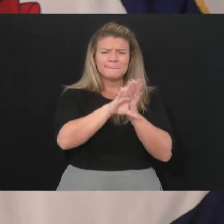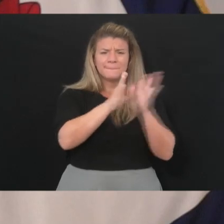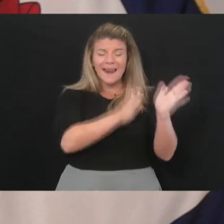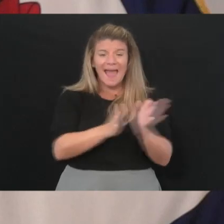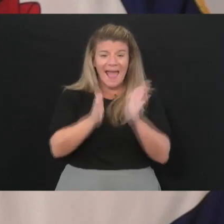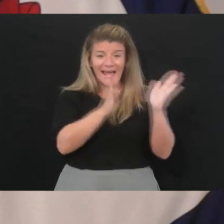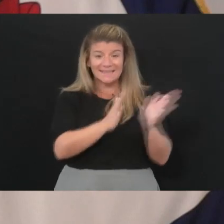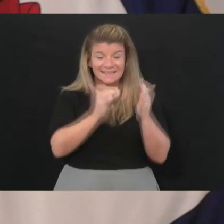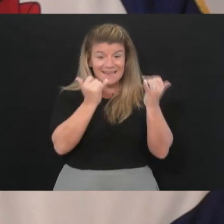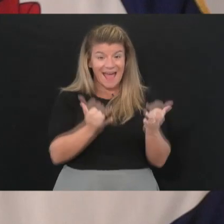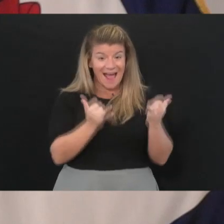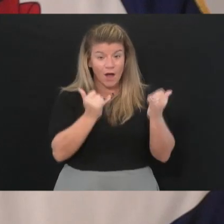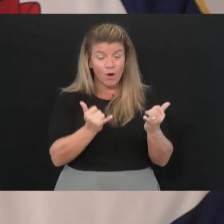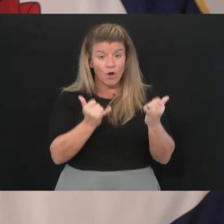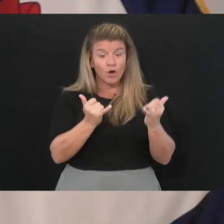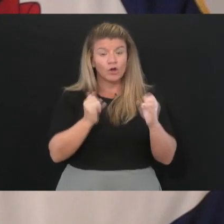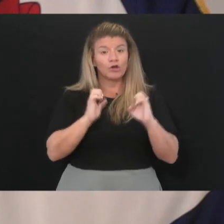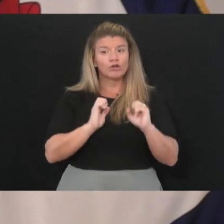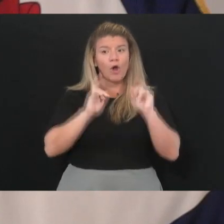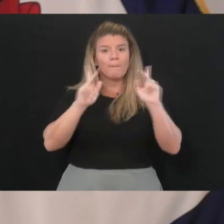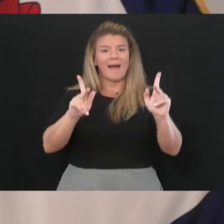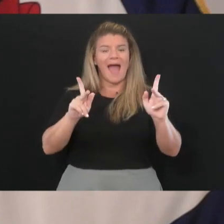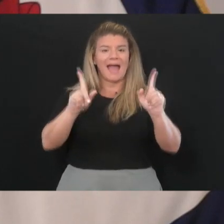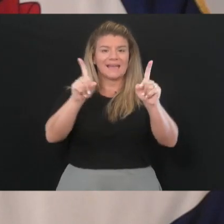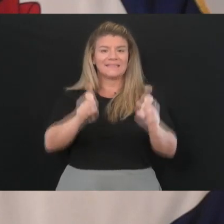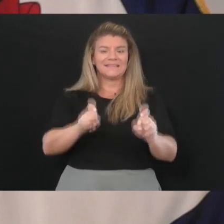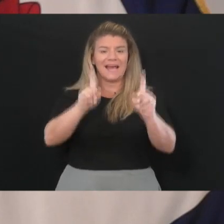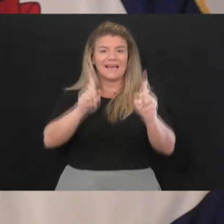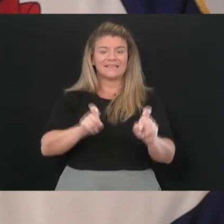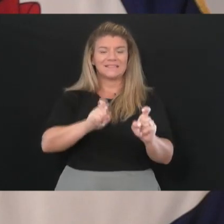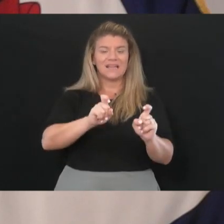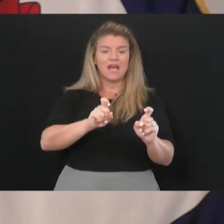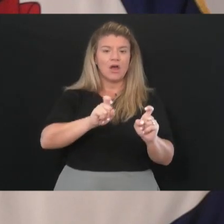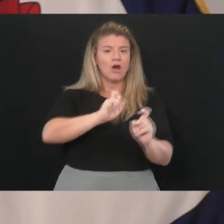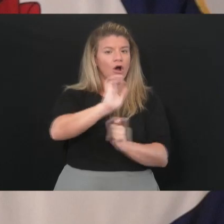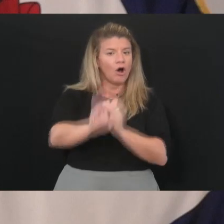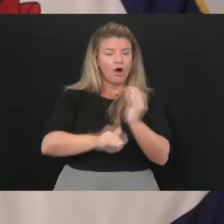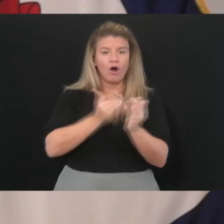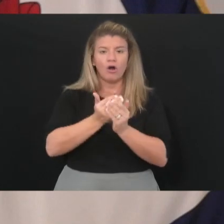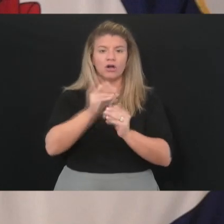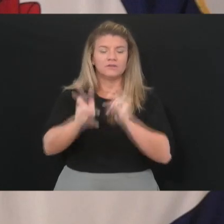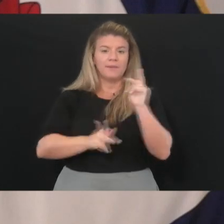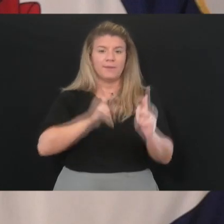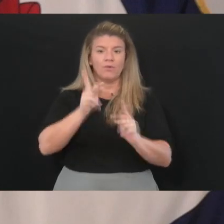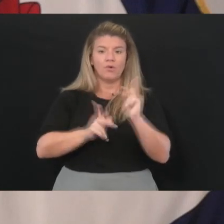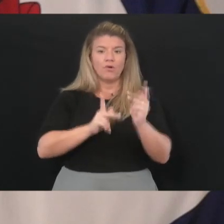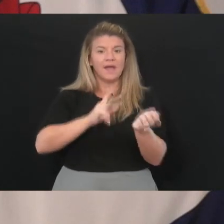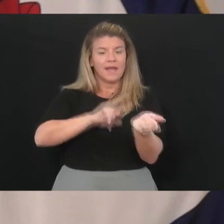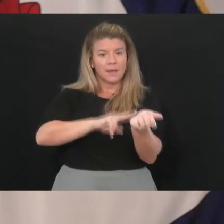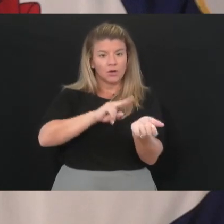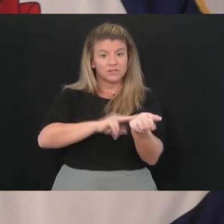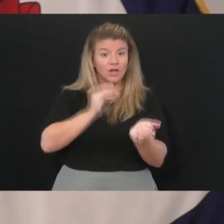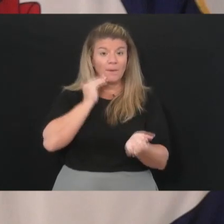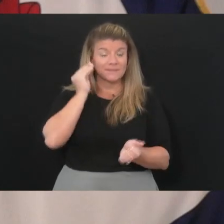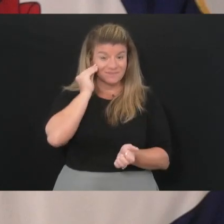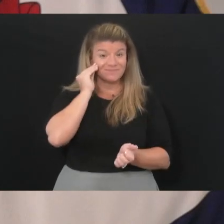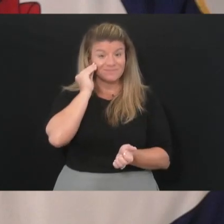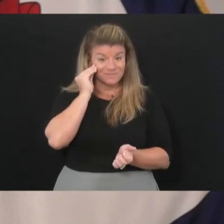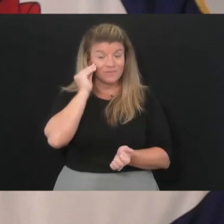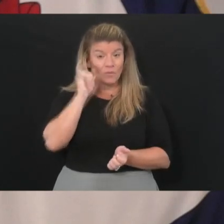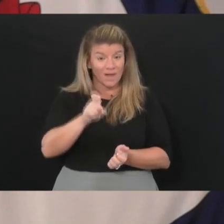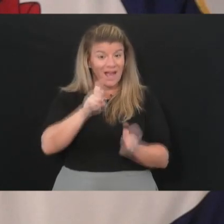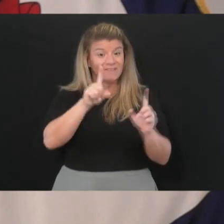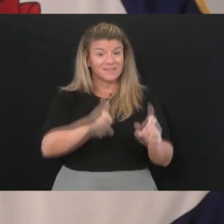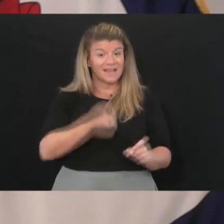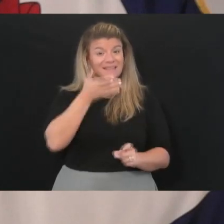to go back through and retest every single person that's in all the nursing homes again.